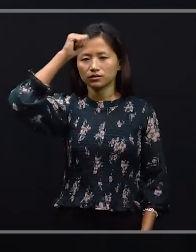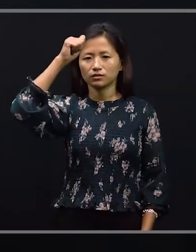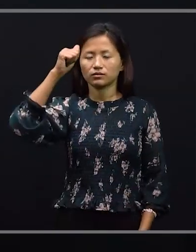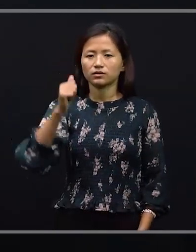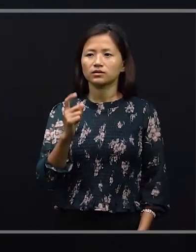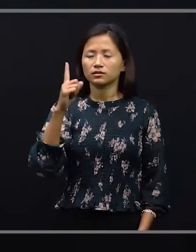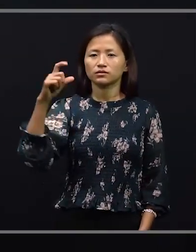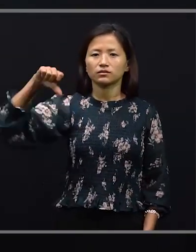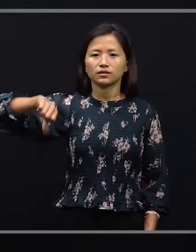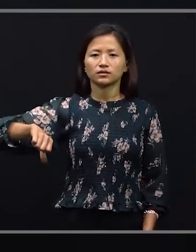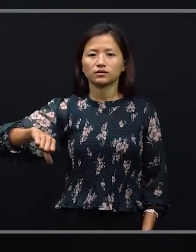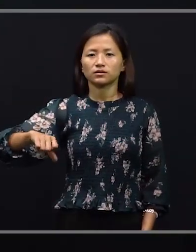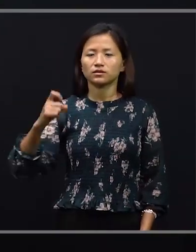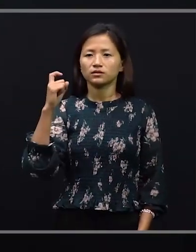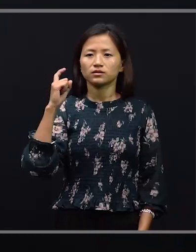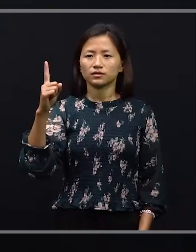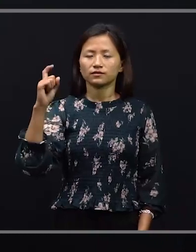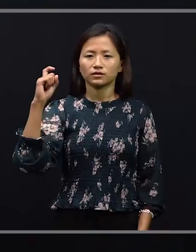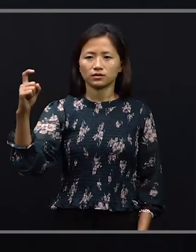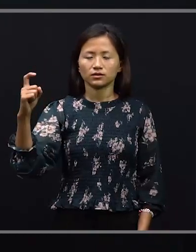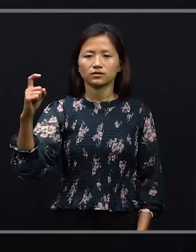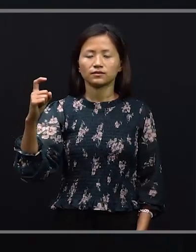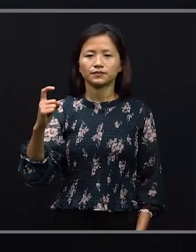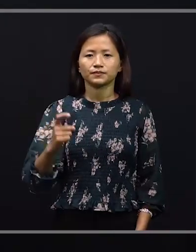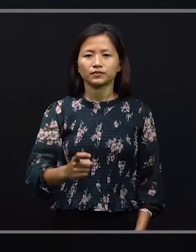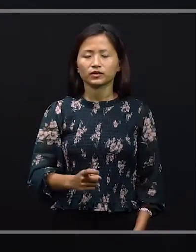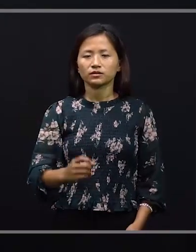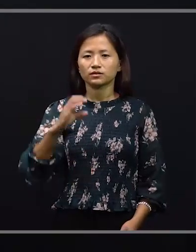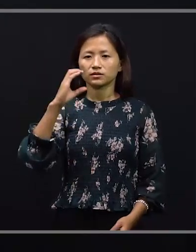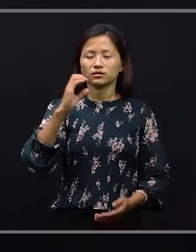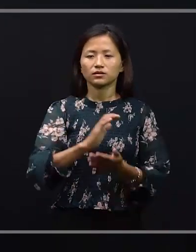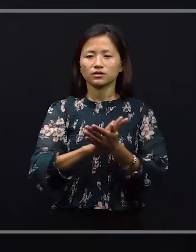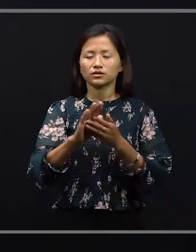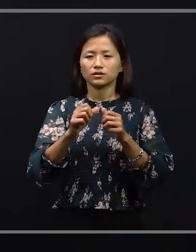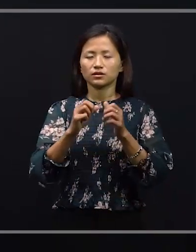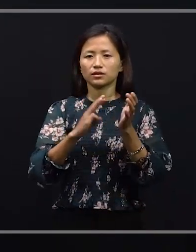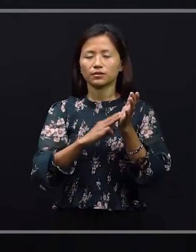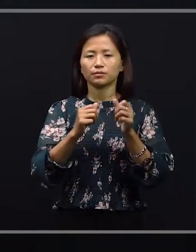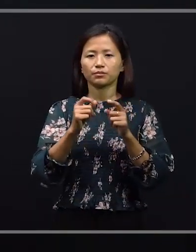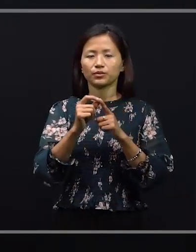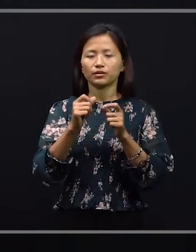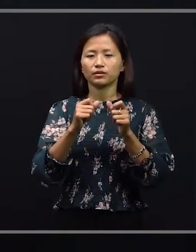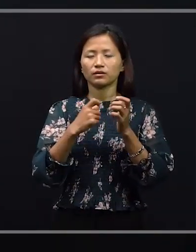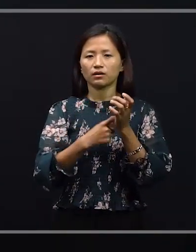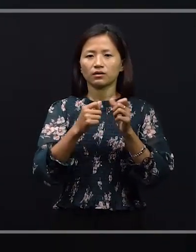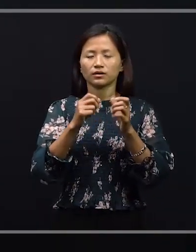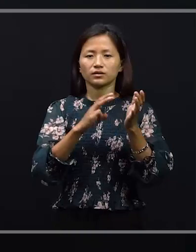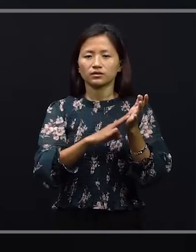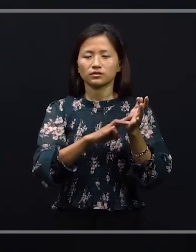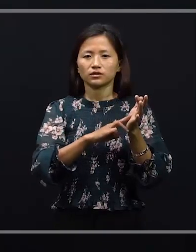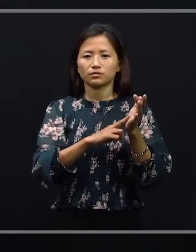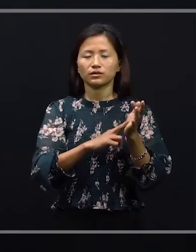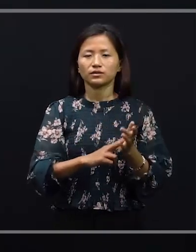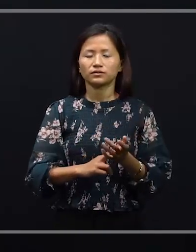in 1917. We call it as the Champaran Satyagraha, okay, where he helped the villagers,